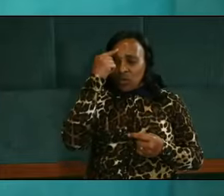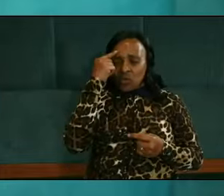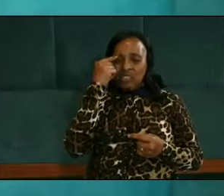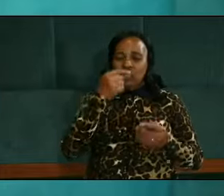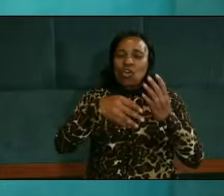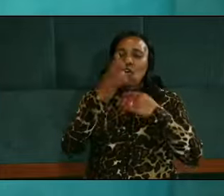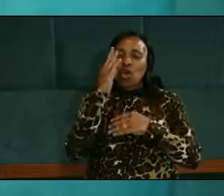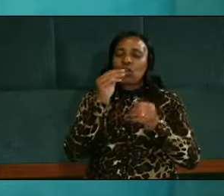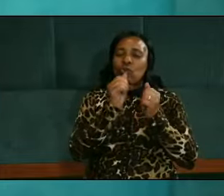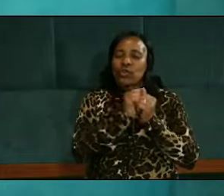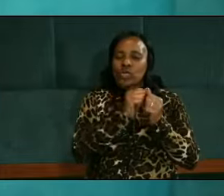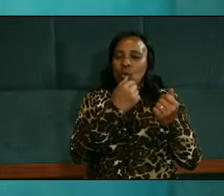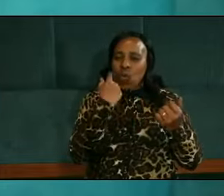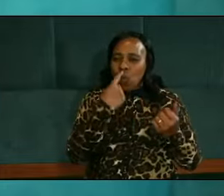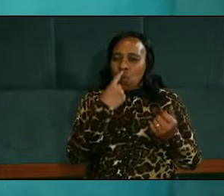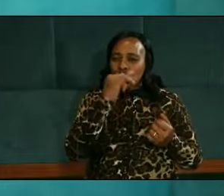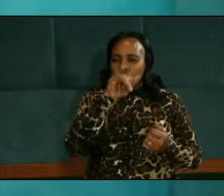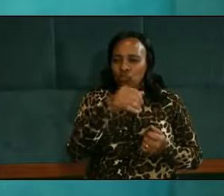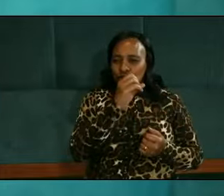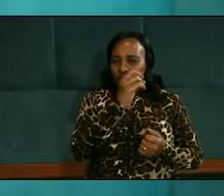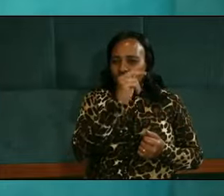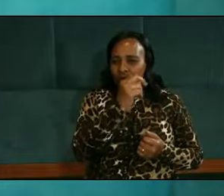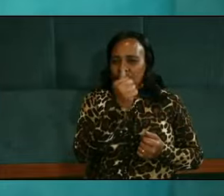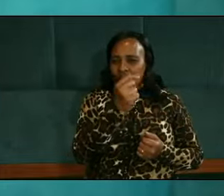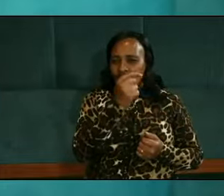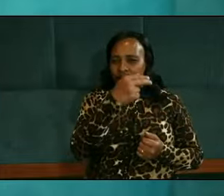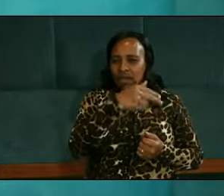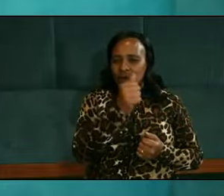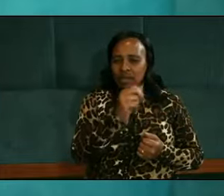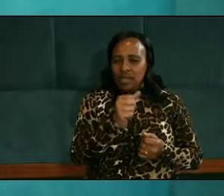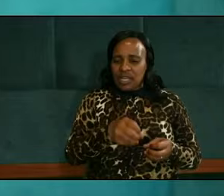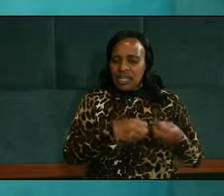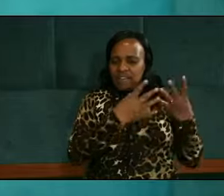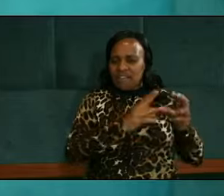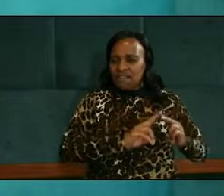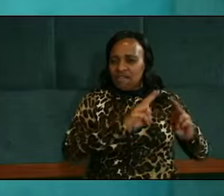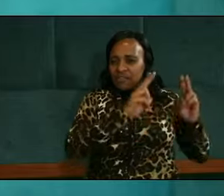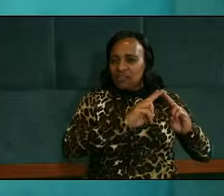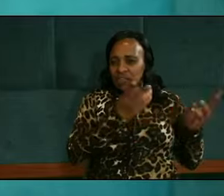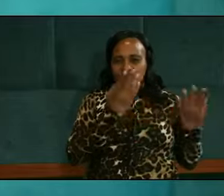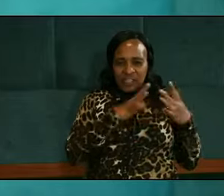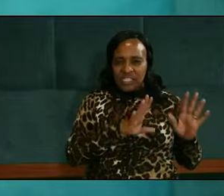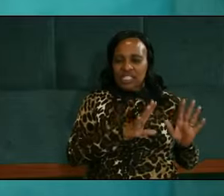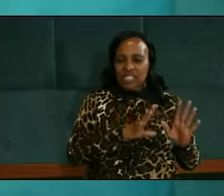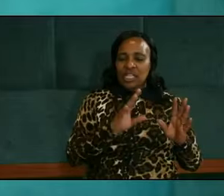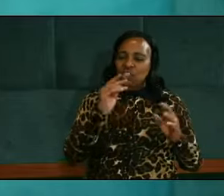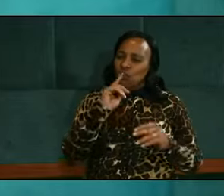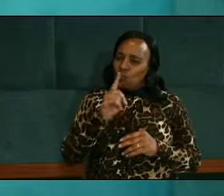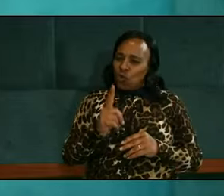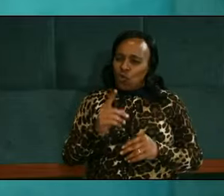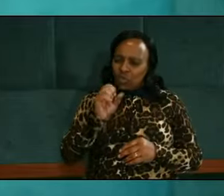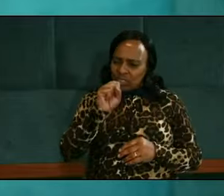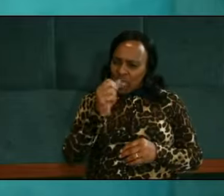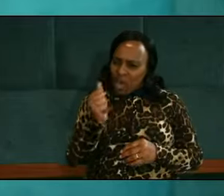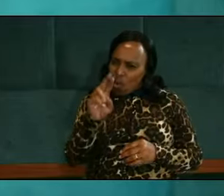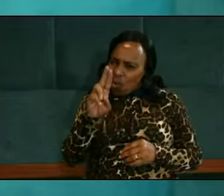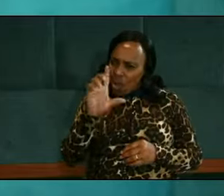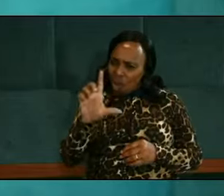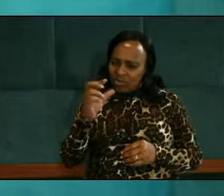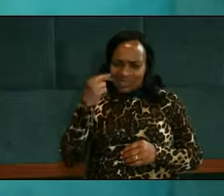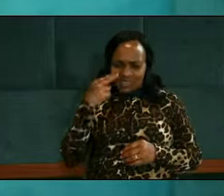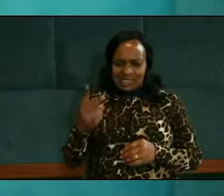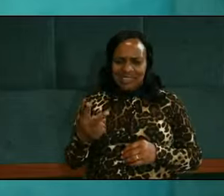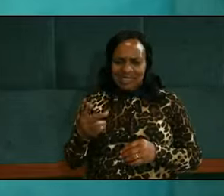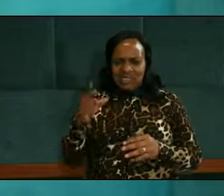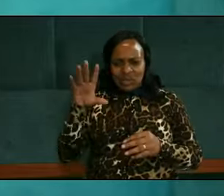because God was with Jonathan and he had given him victory to some extent. And then when Saul saw this, he also took his army